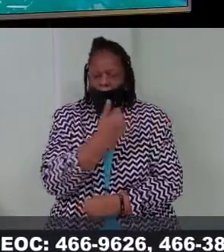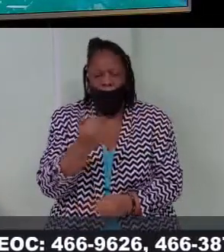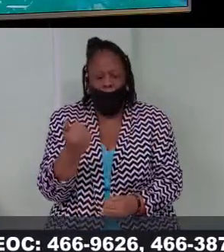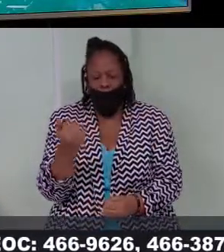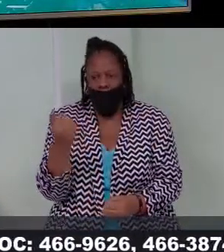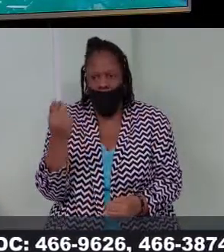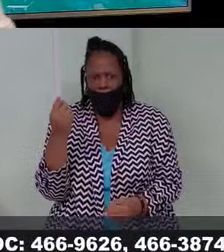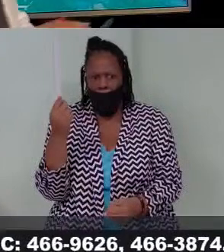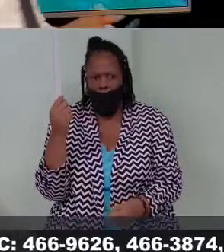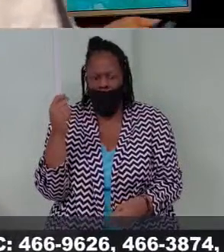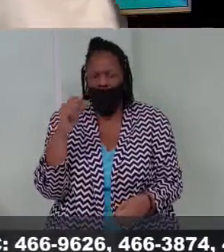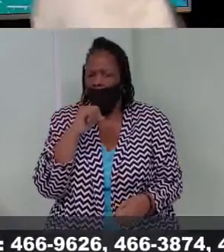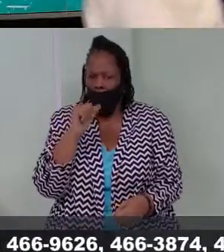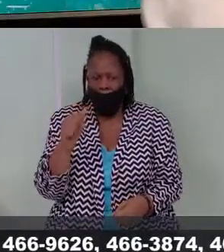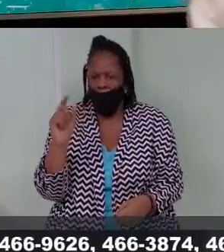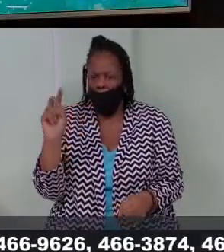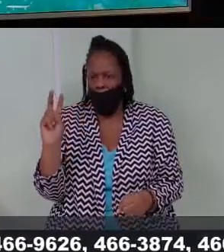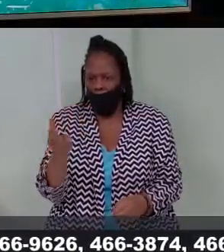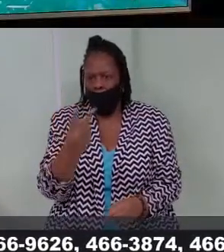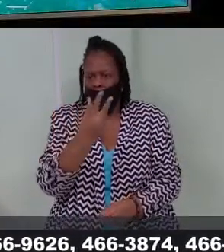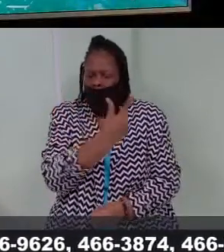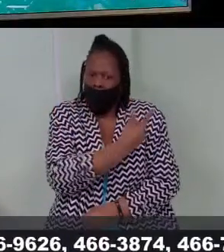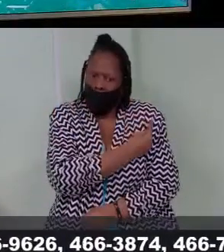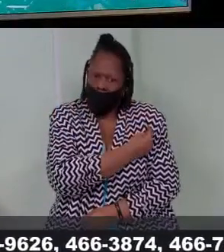Dr. Laws.